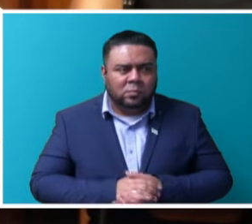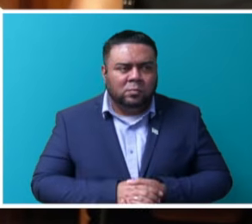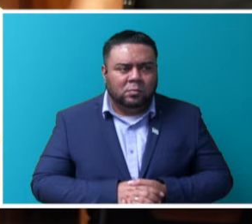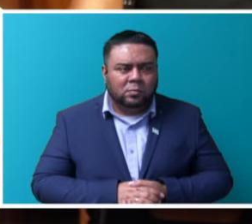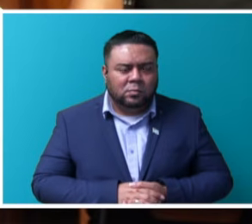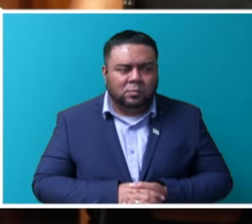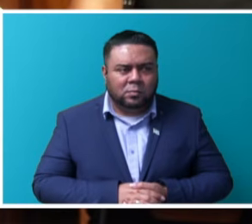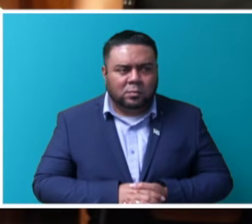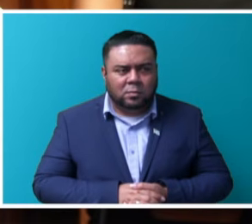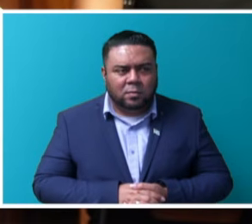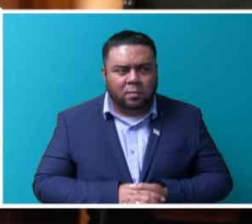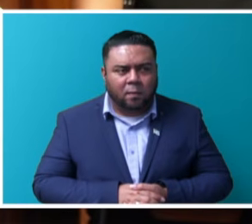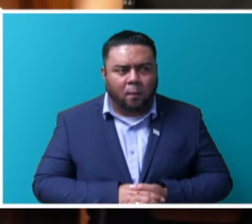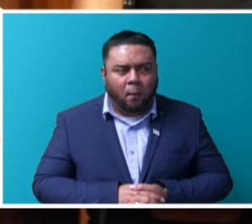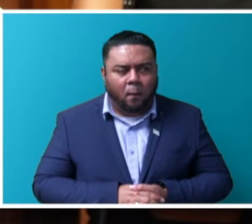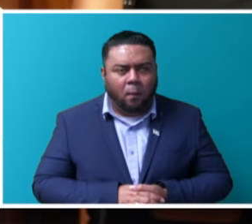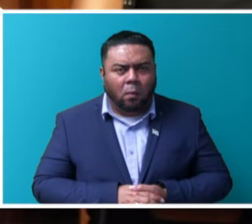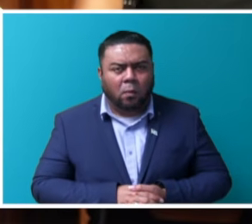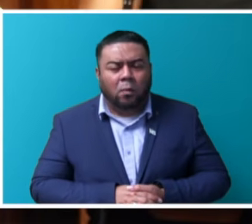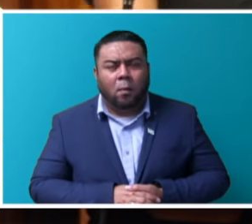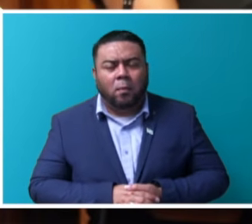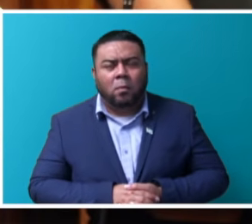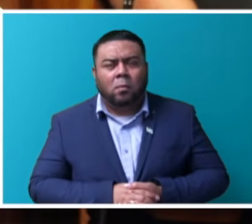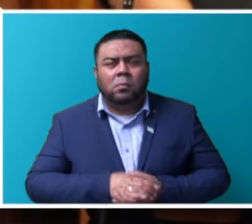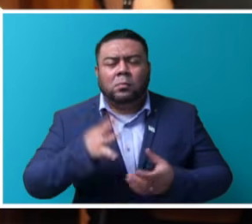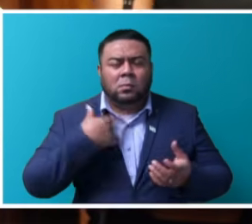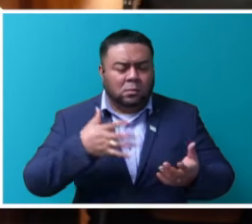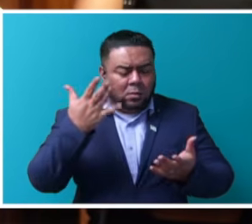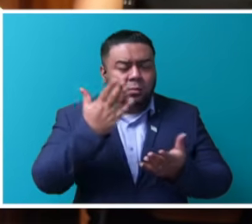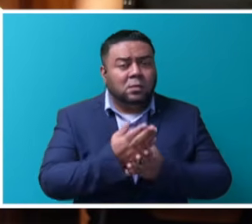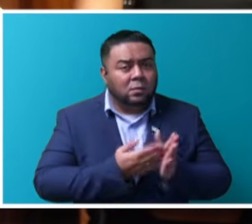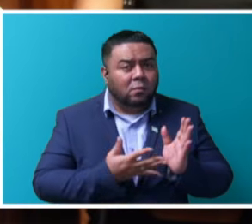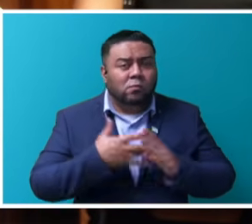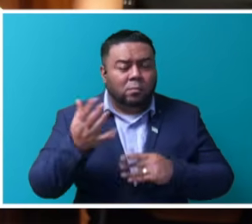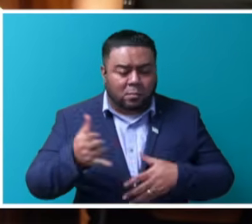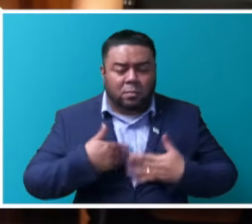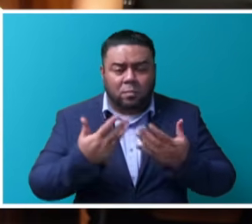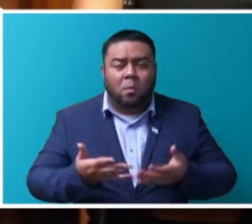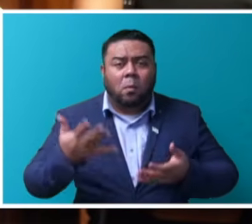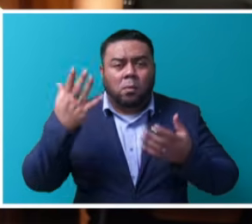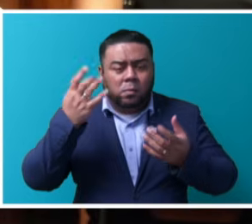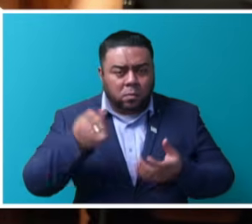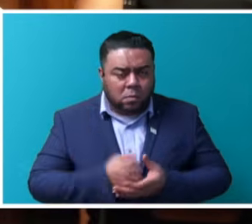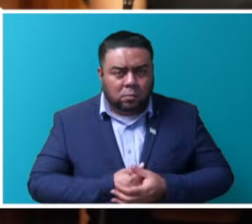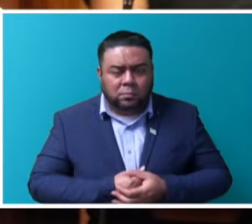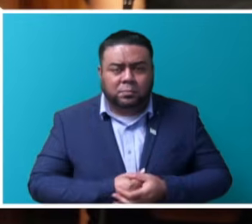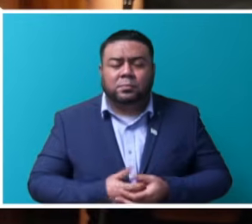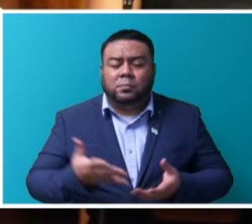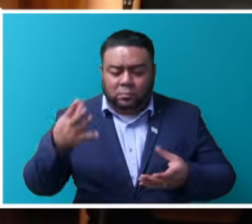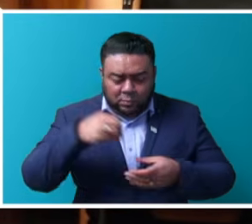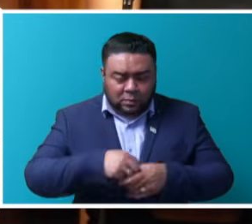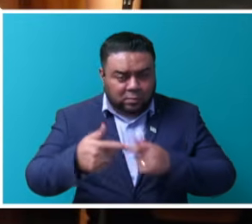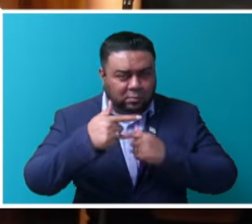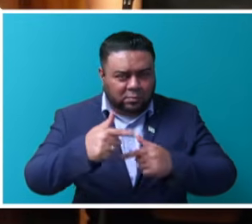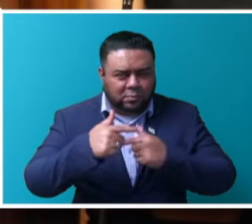income expenditure survey. The data collected will provide government with a detailed picture of income level, expenditure patterns,